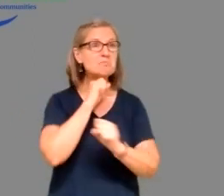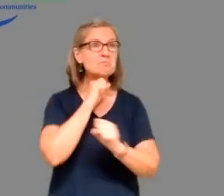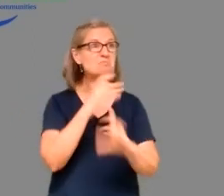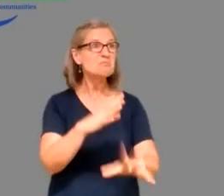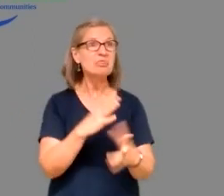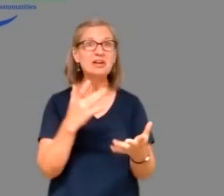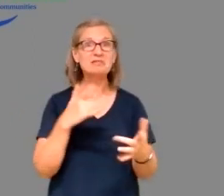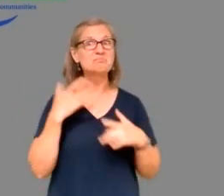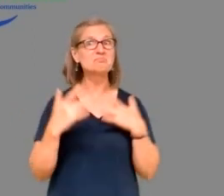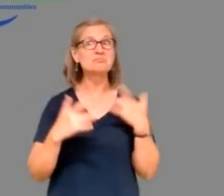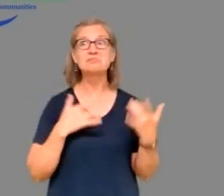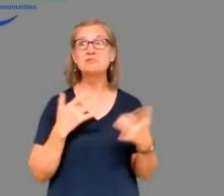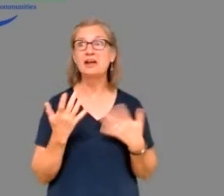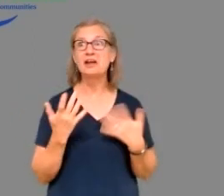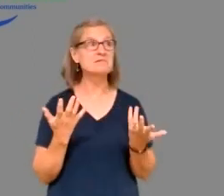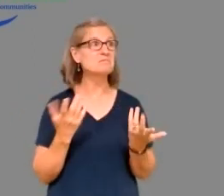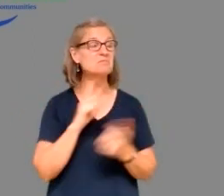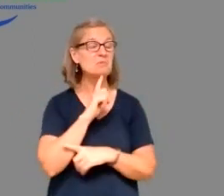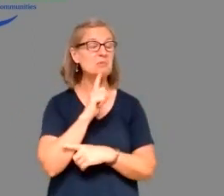knock on wood.